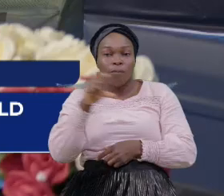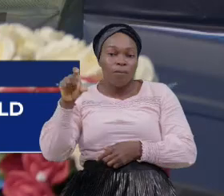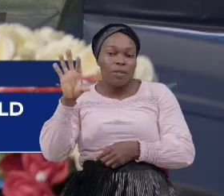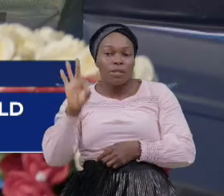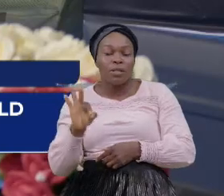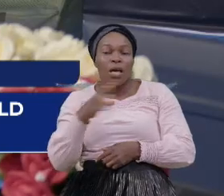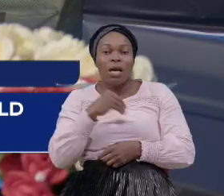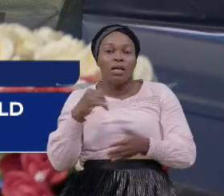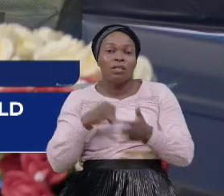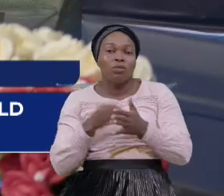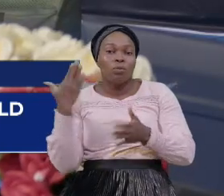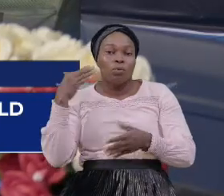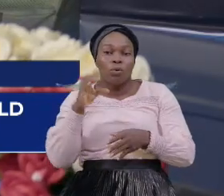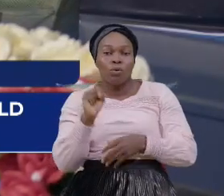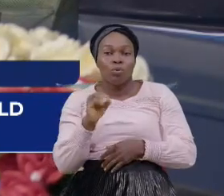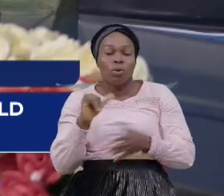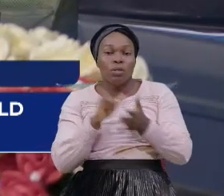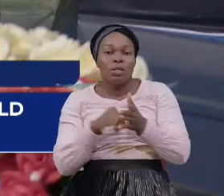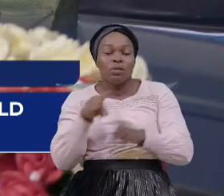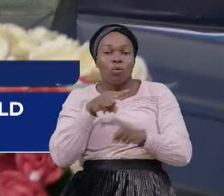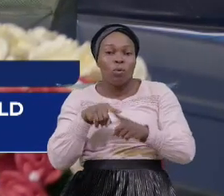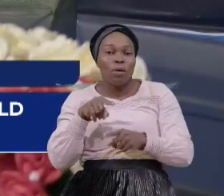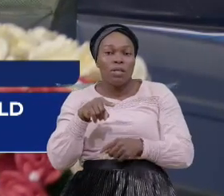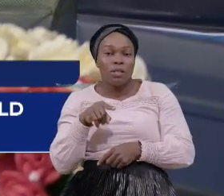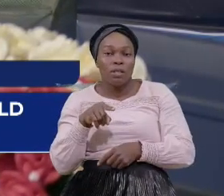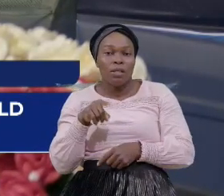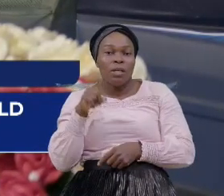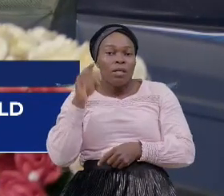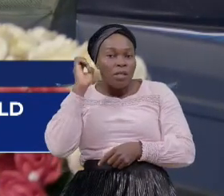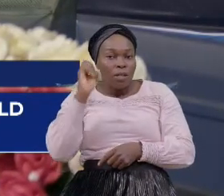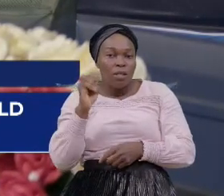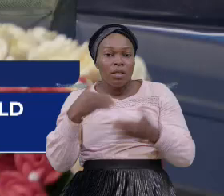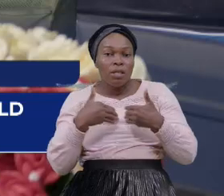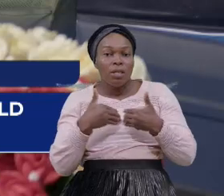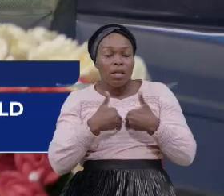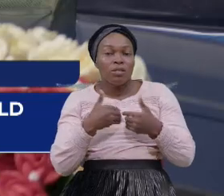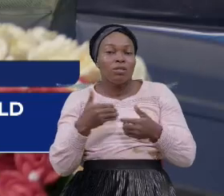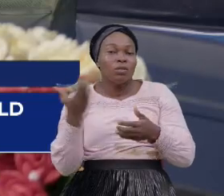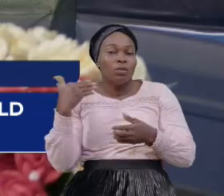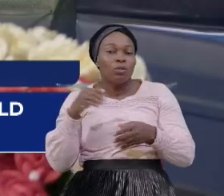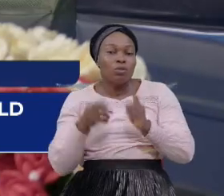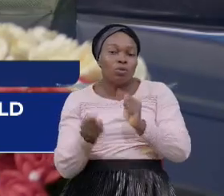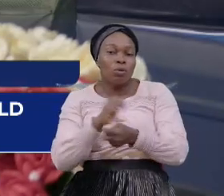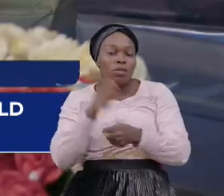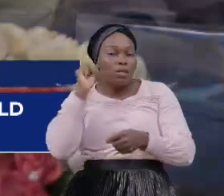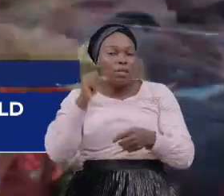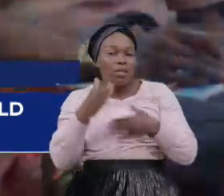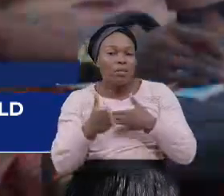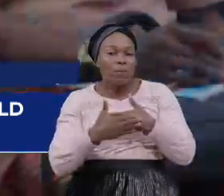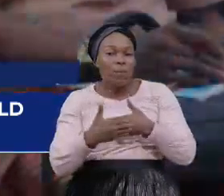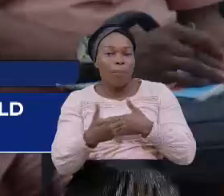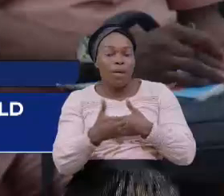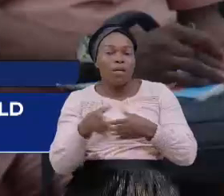when he had turned his back to go from Samuel,